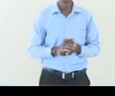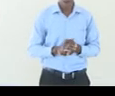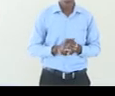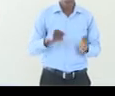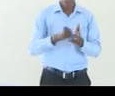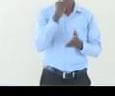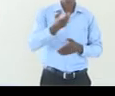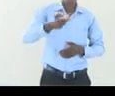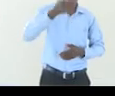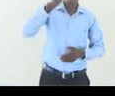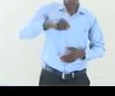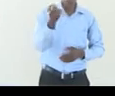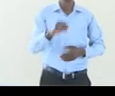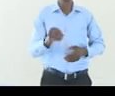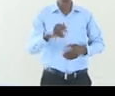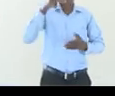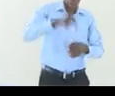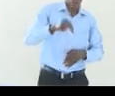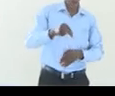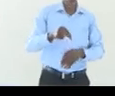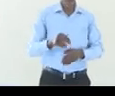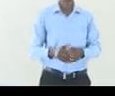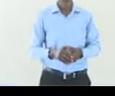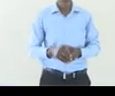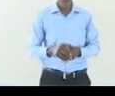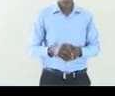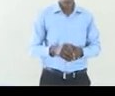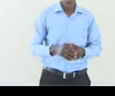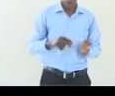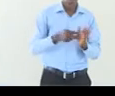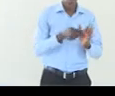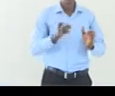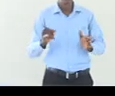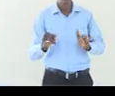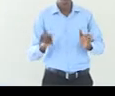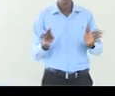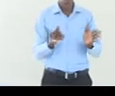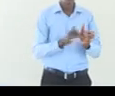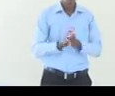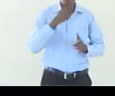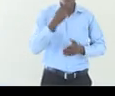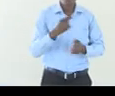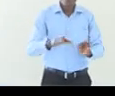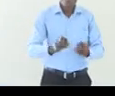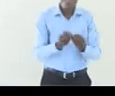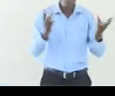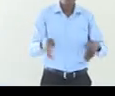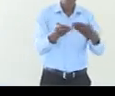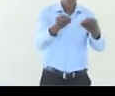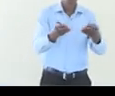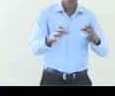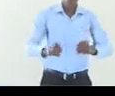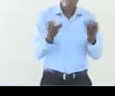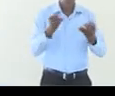It's the order of nature. That's how things work. Meaning, as Jesus says, to whom much has been given from him, much